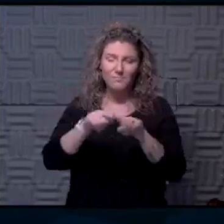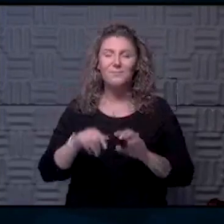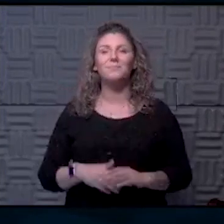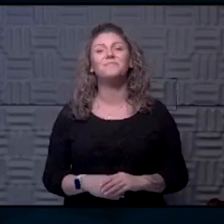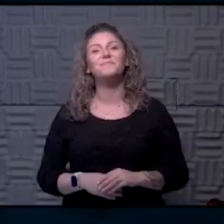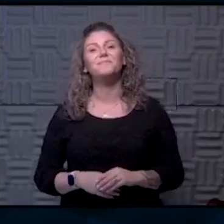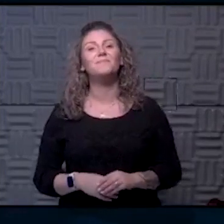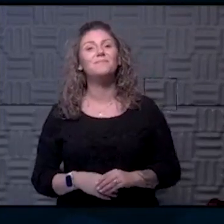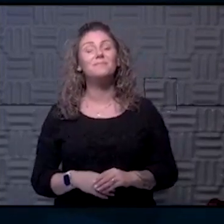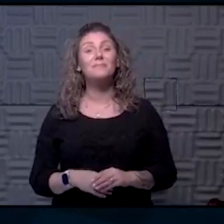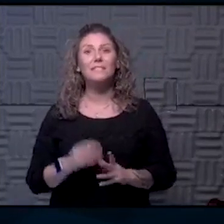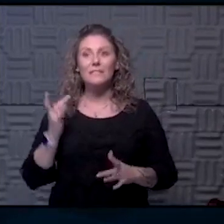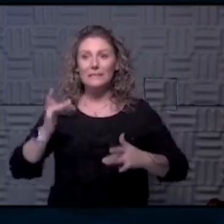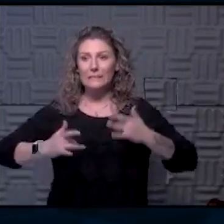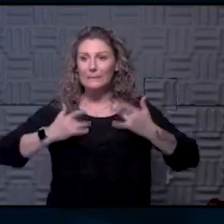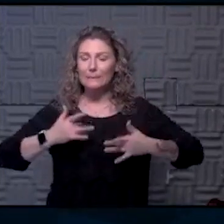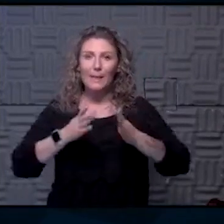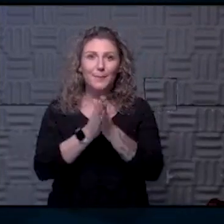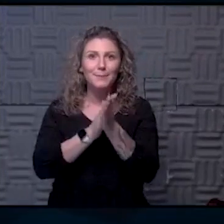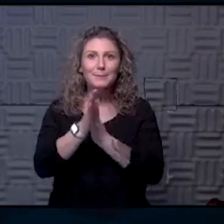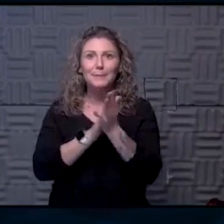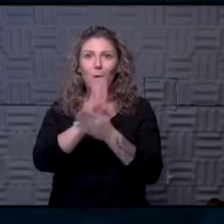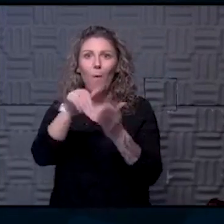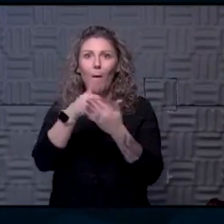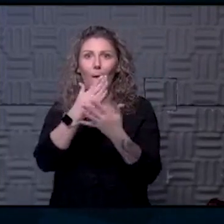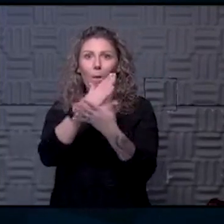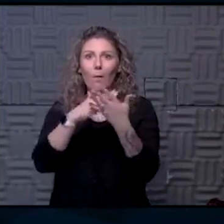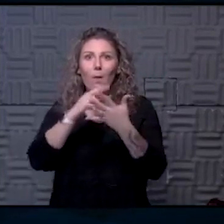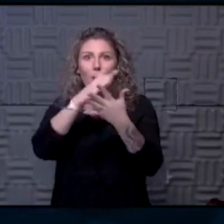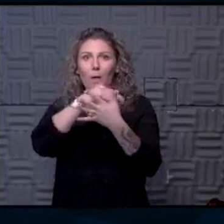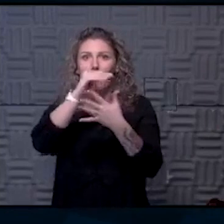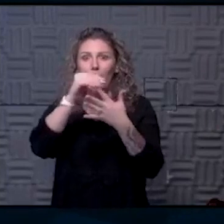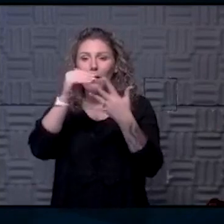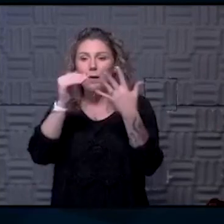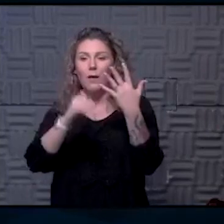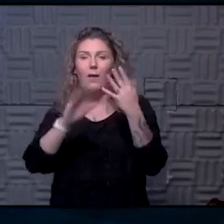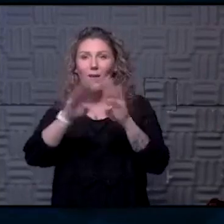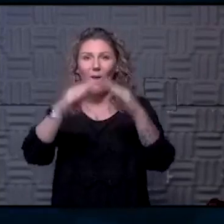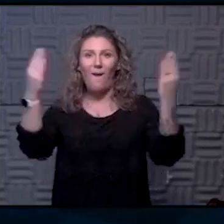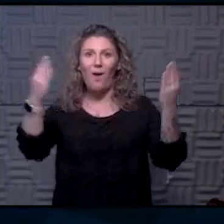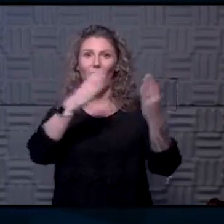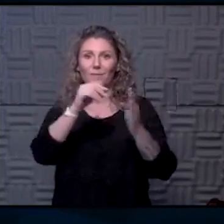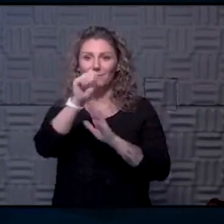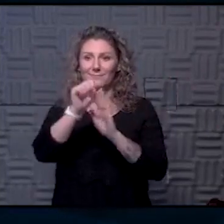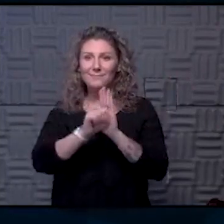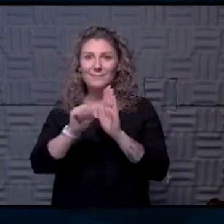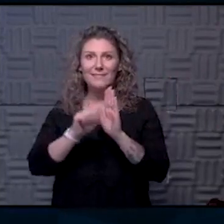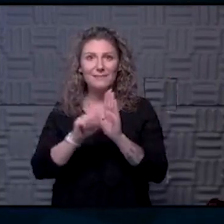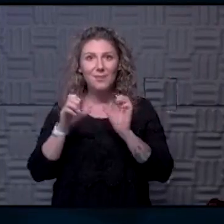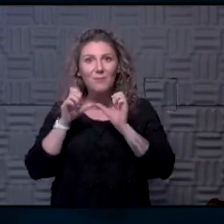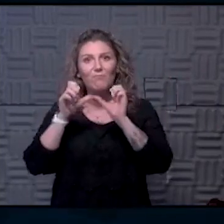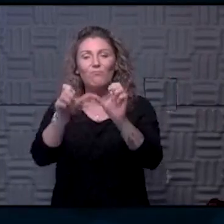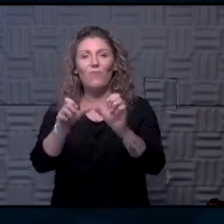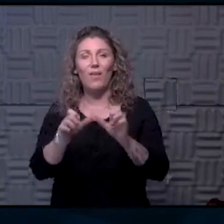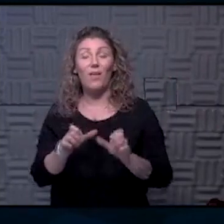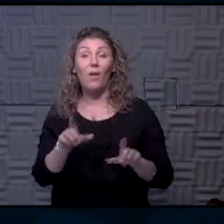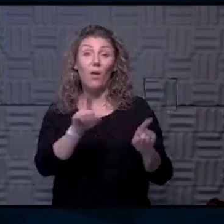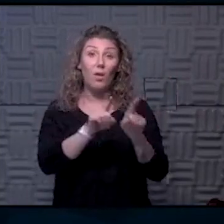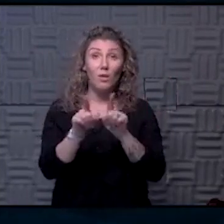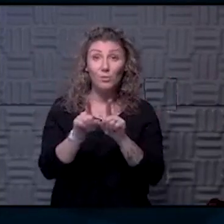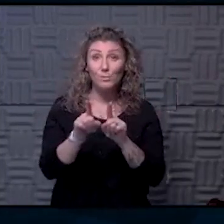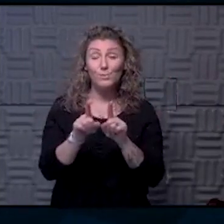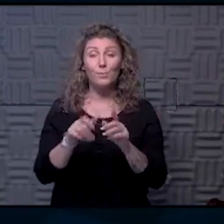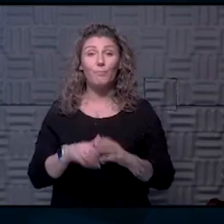were excited to have the phases open up once the state kind of moved us forward. And to that note, we have been able to, I know